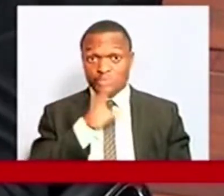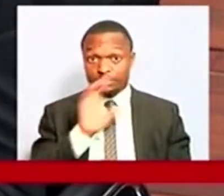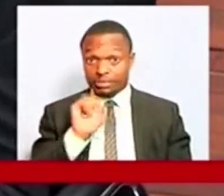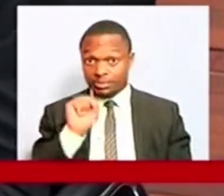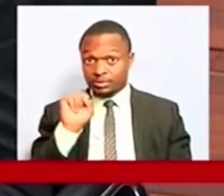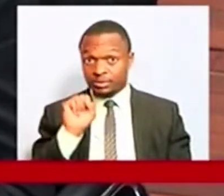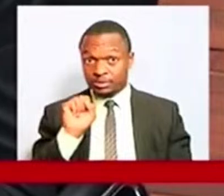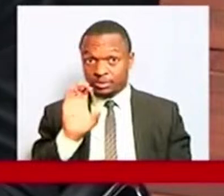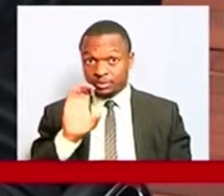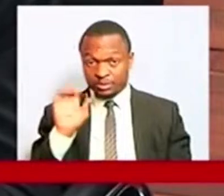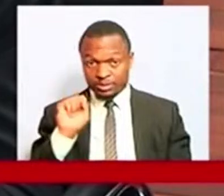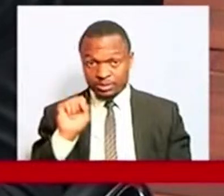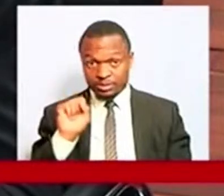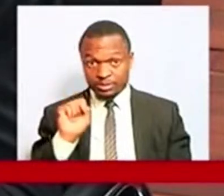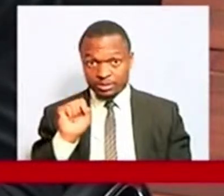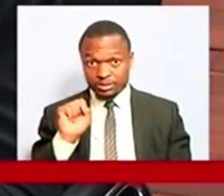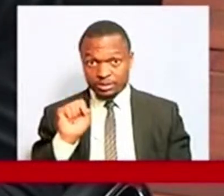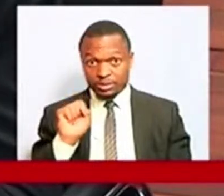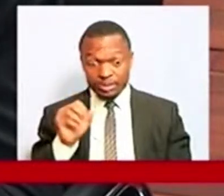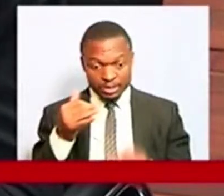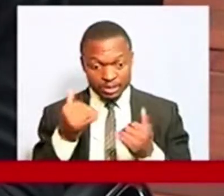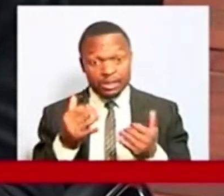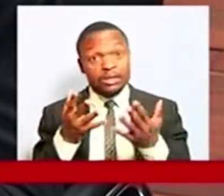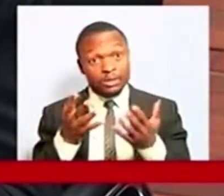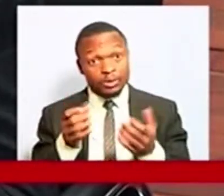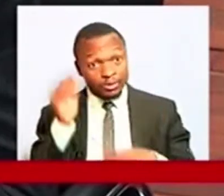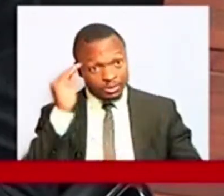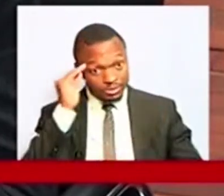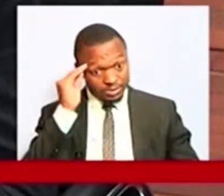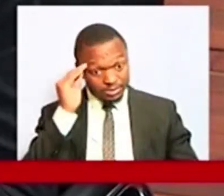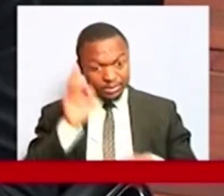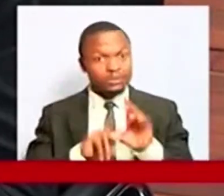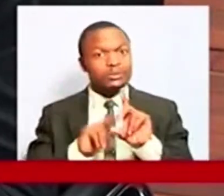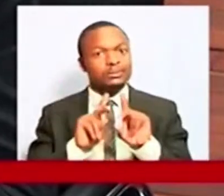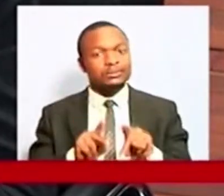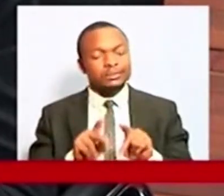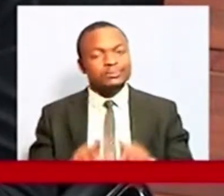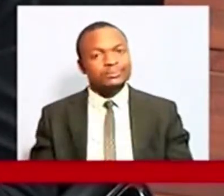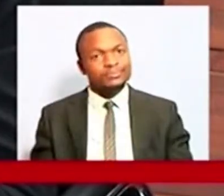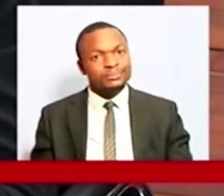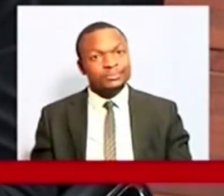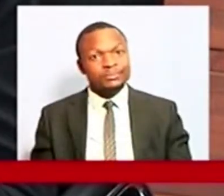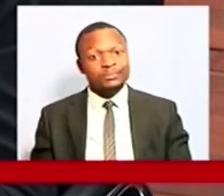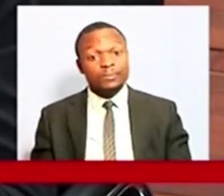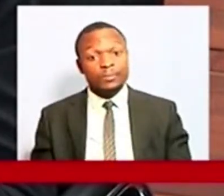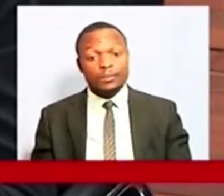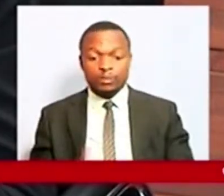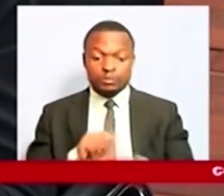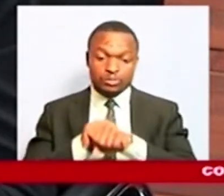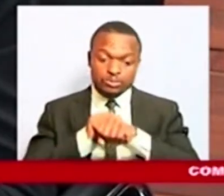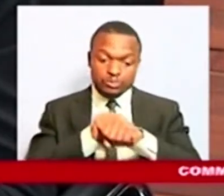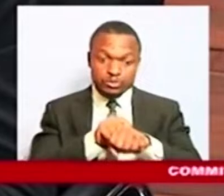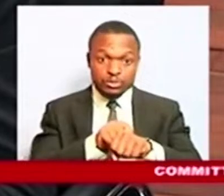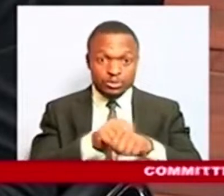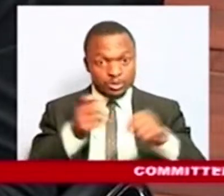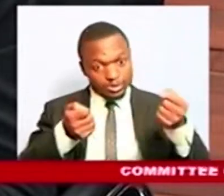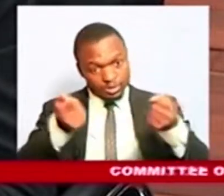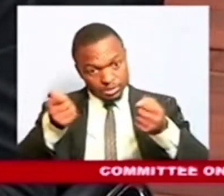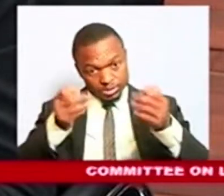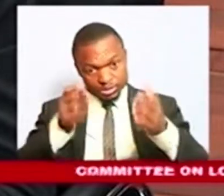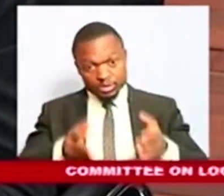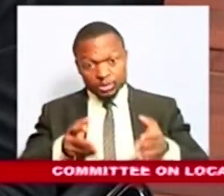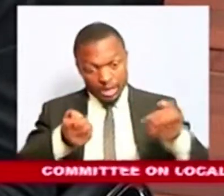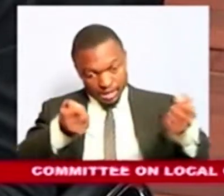Yes. So now, I want to know, Chair, being logistics for the driver taking officers